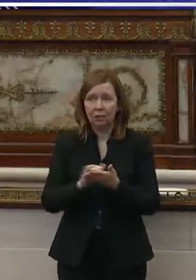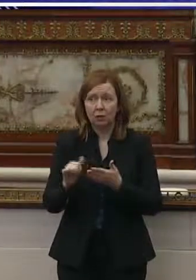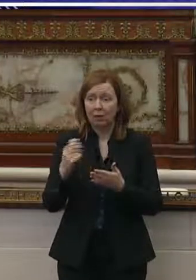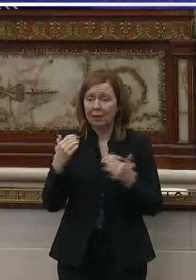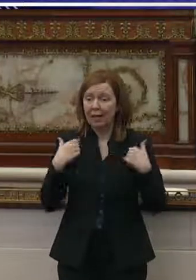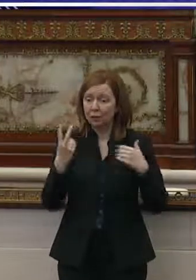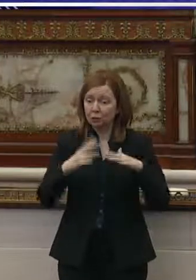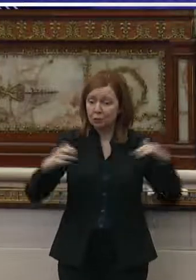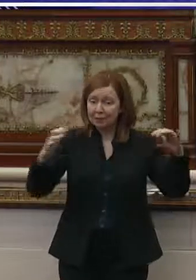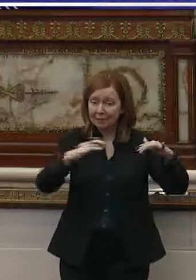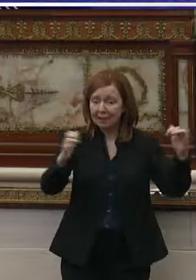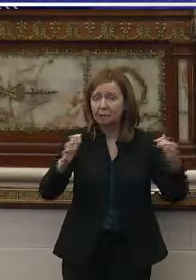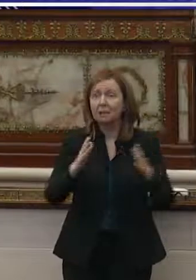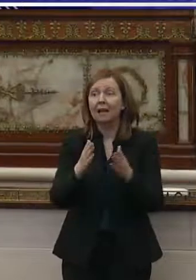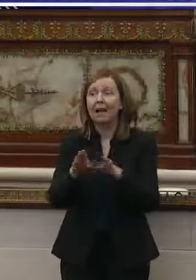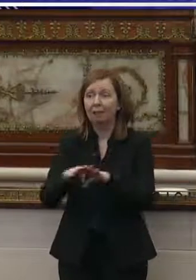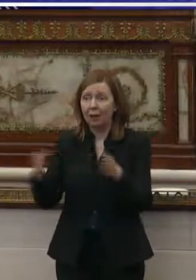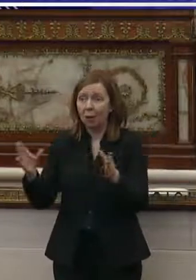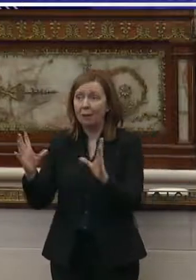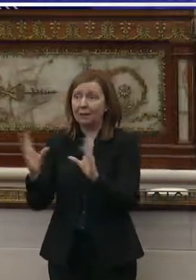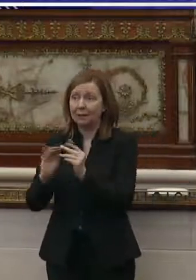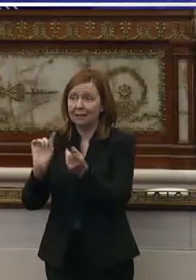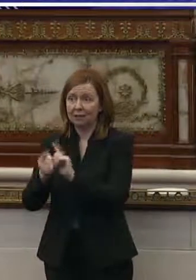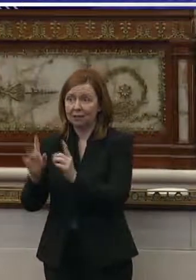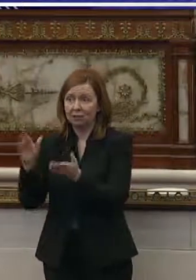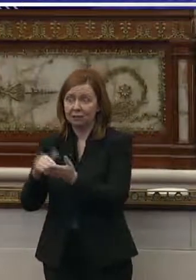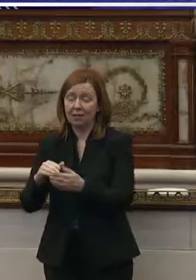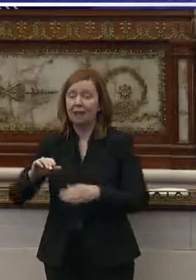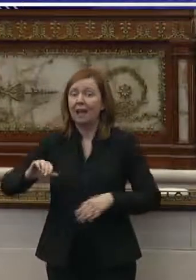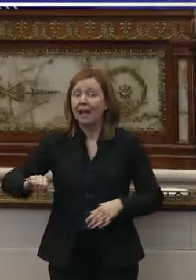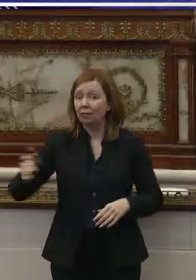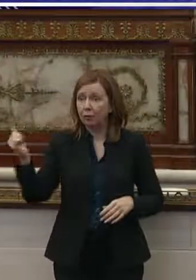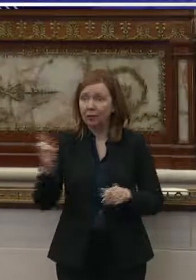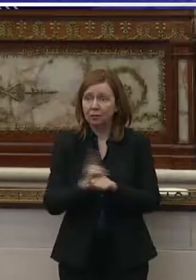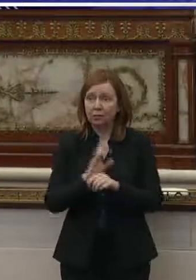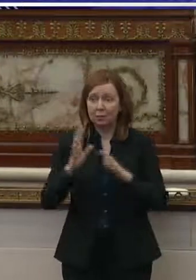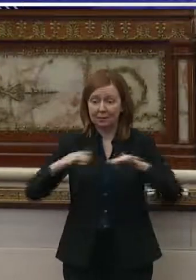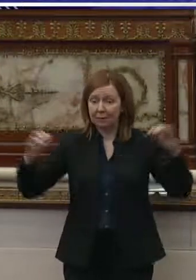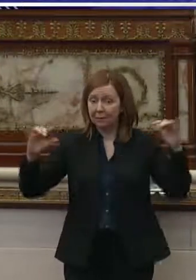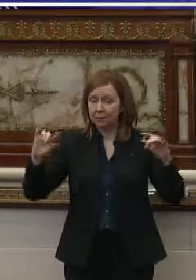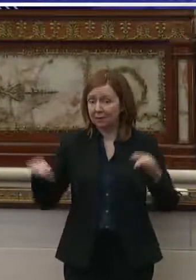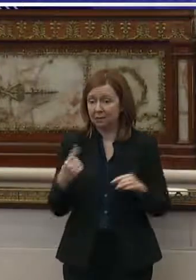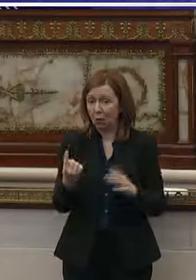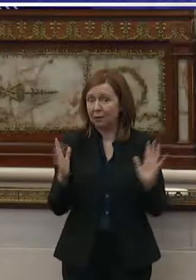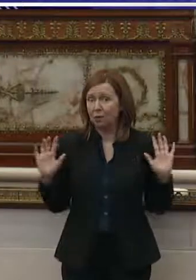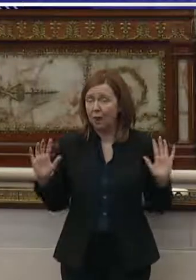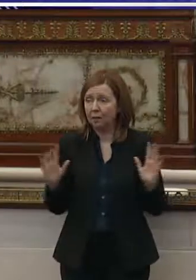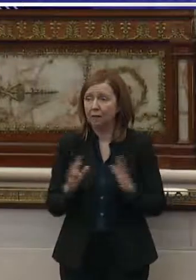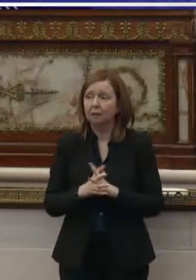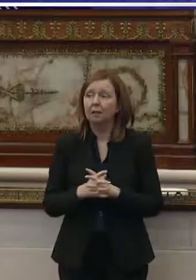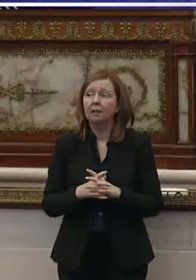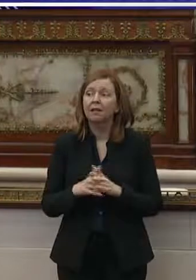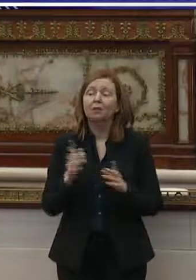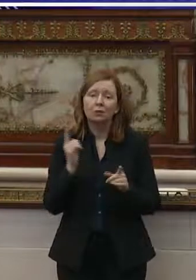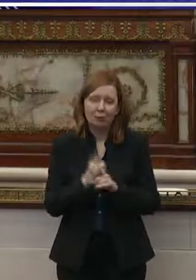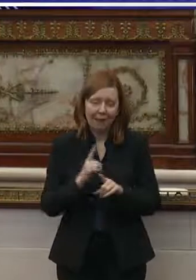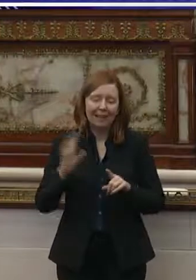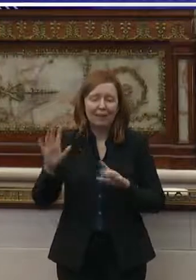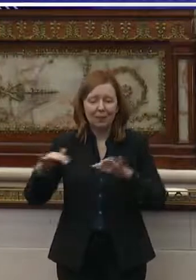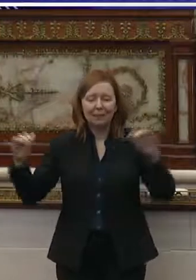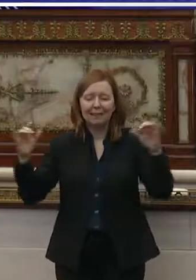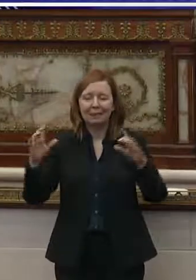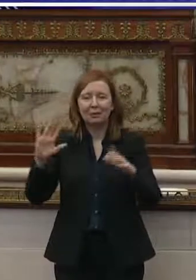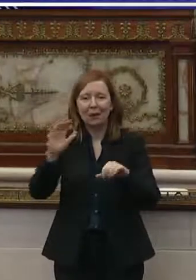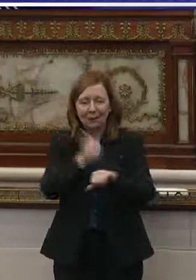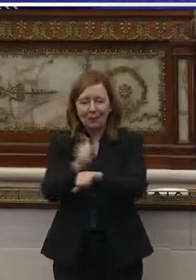stadiums, and they opened the convention center. Everyone else used their stadiums as the lead-in. Sure, and those stadiums are located in different parts of the